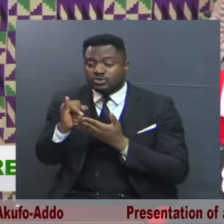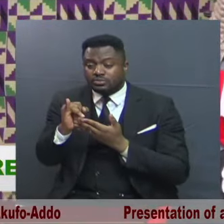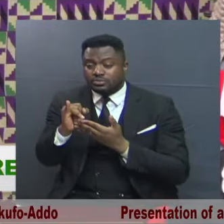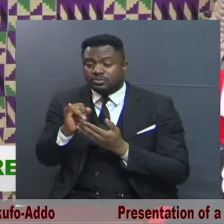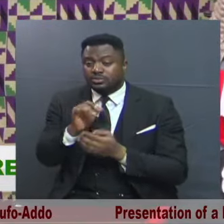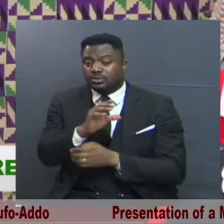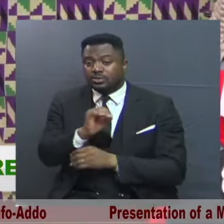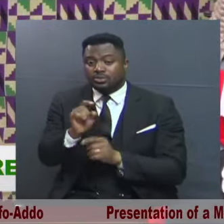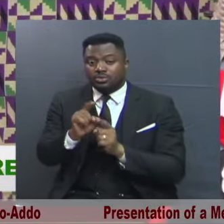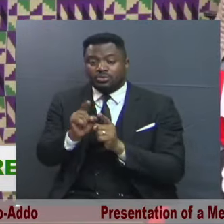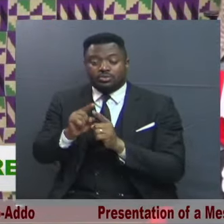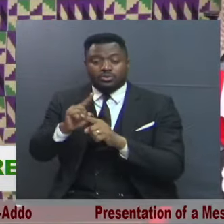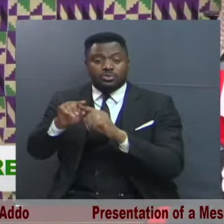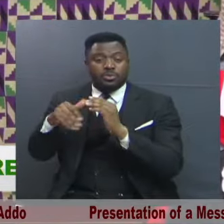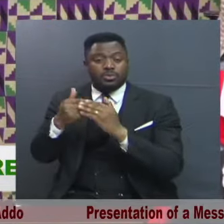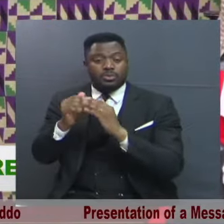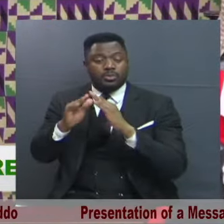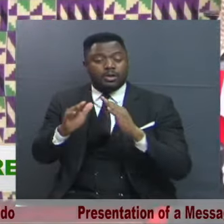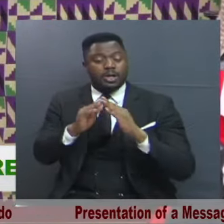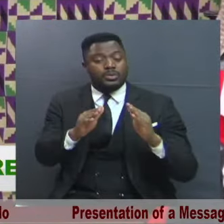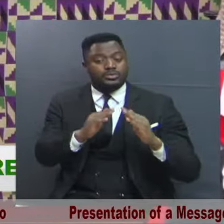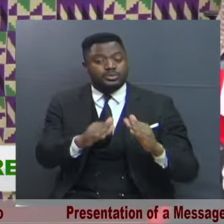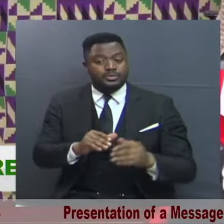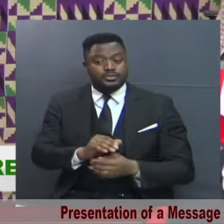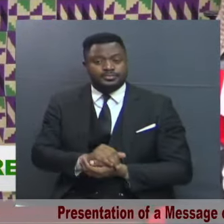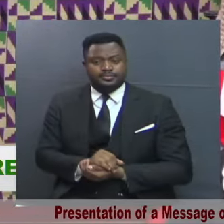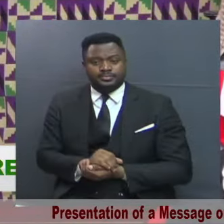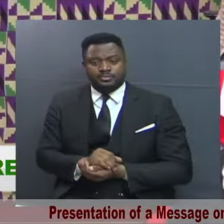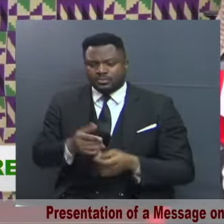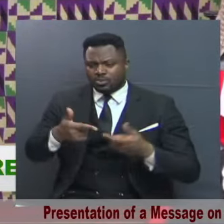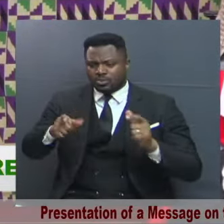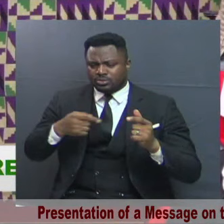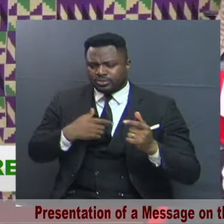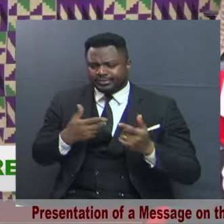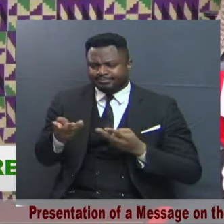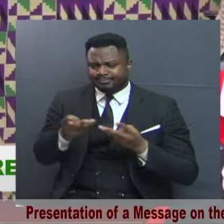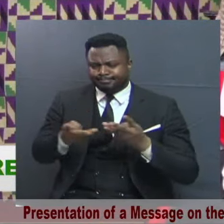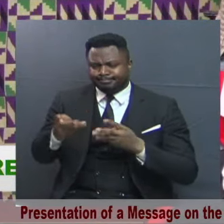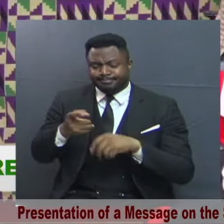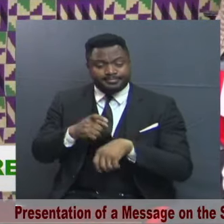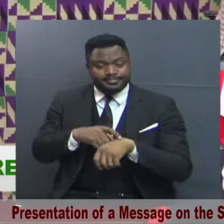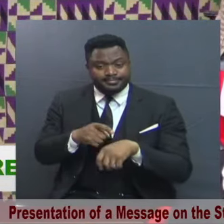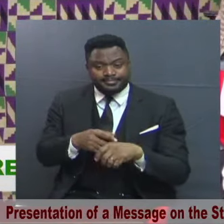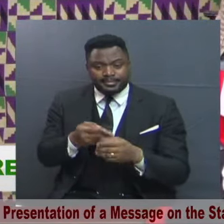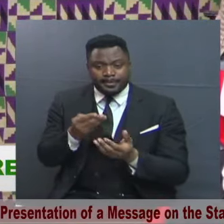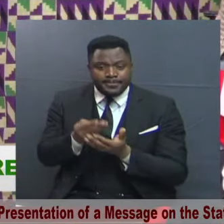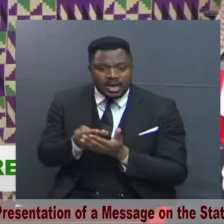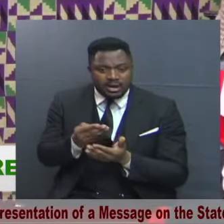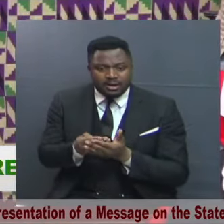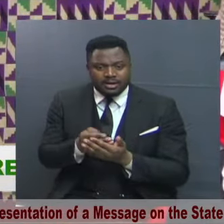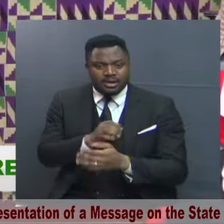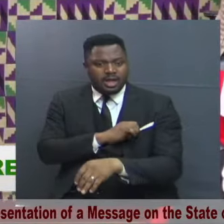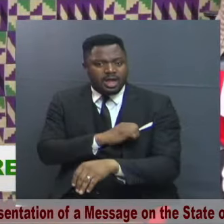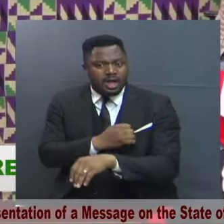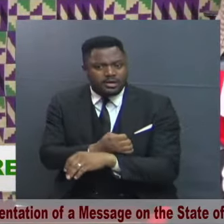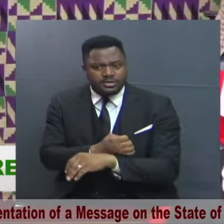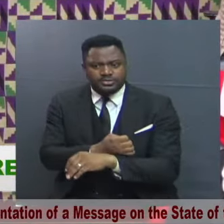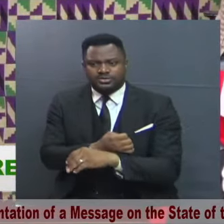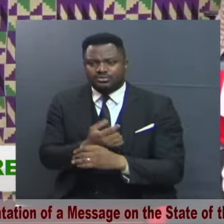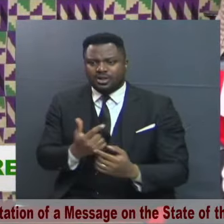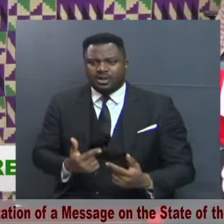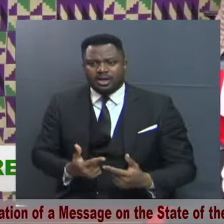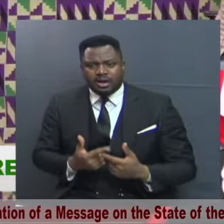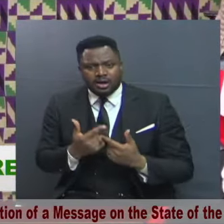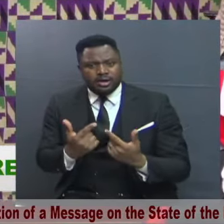indeed households whilst we're spending time money and energy and